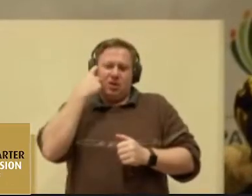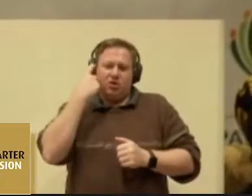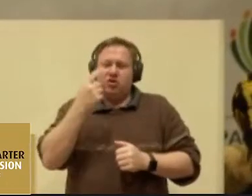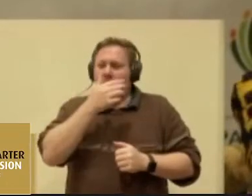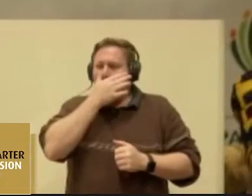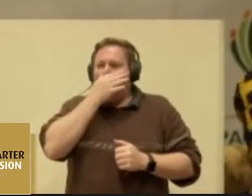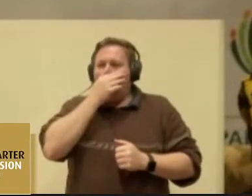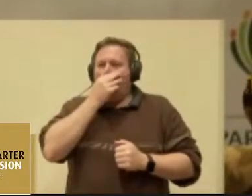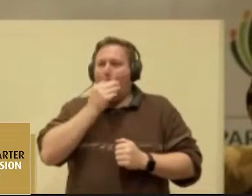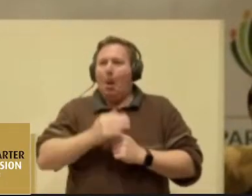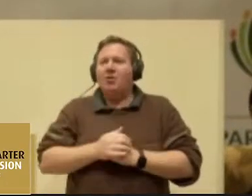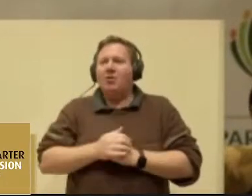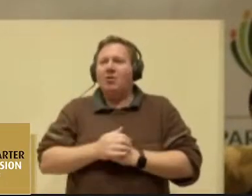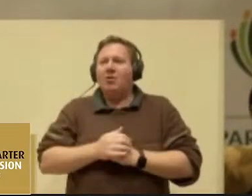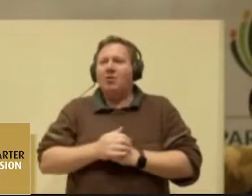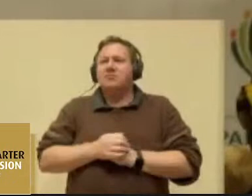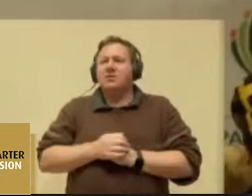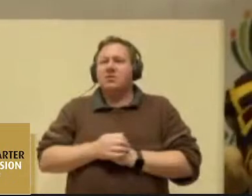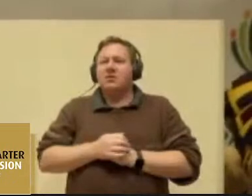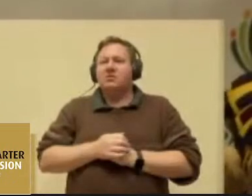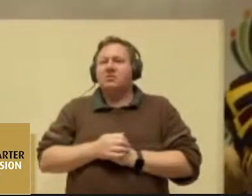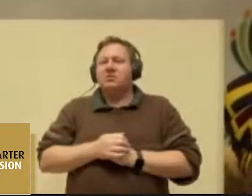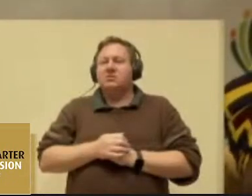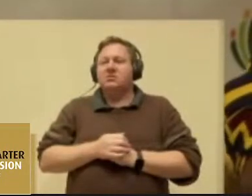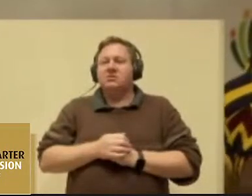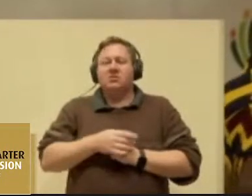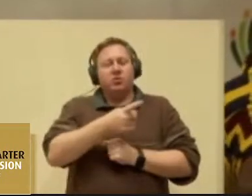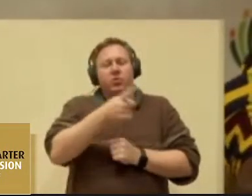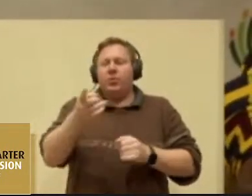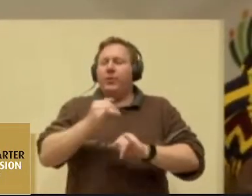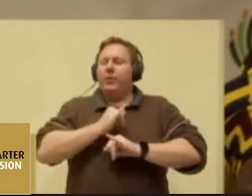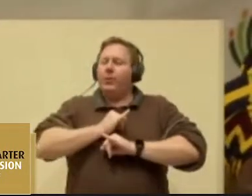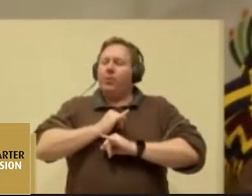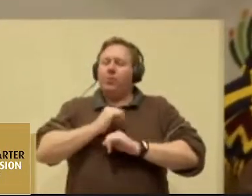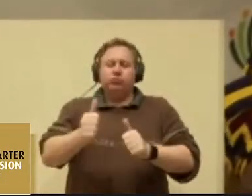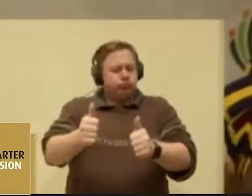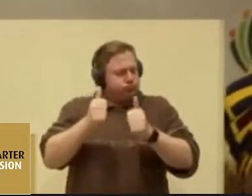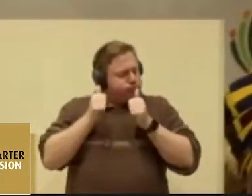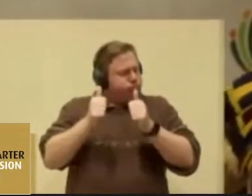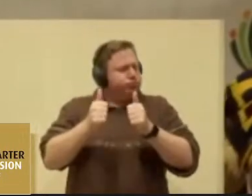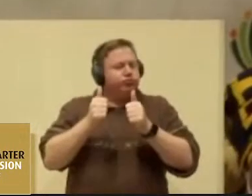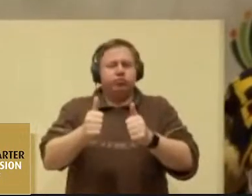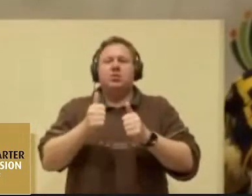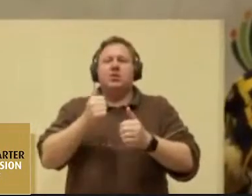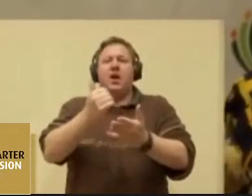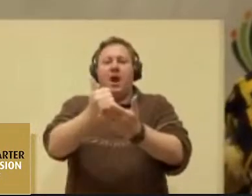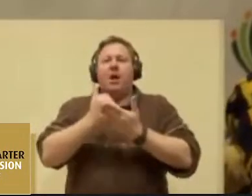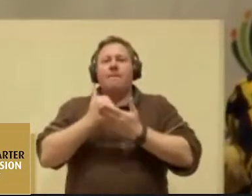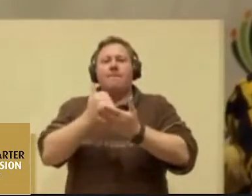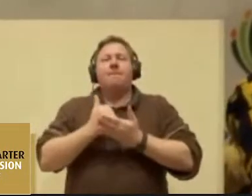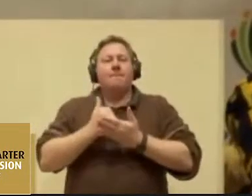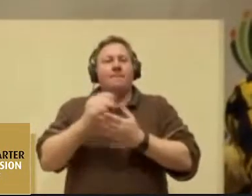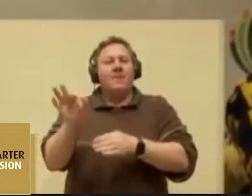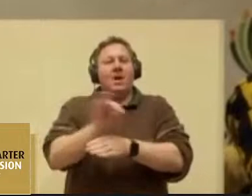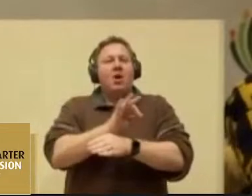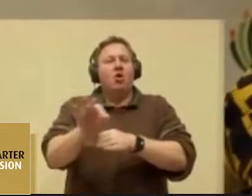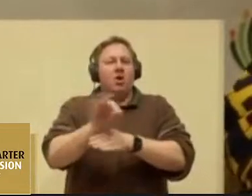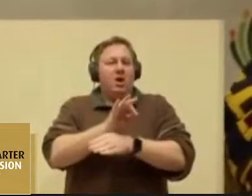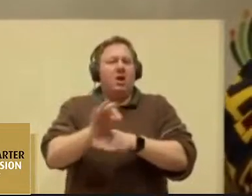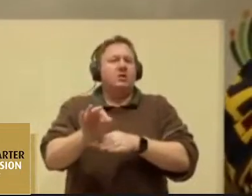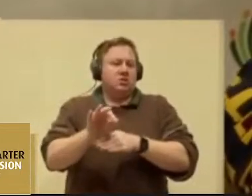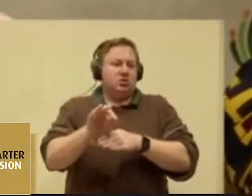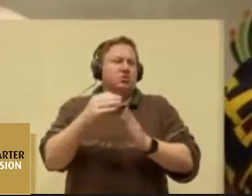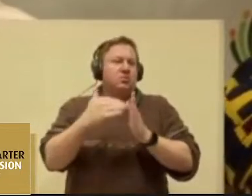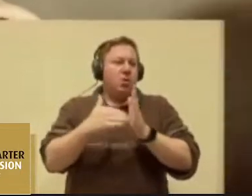legislature he was extremely helpful in making sure that we arrange this pro this